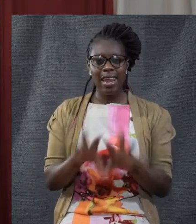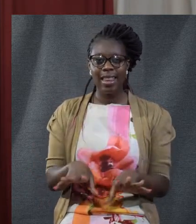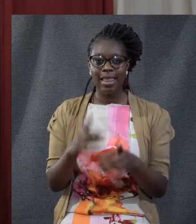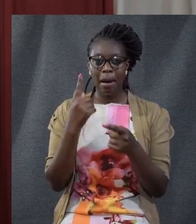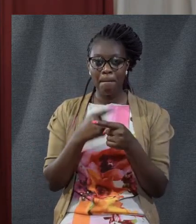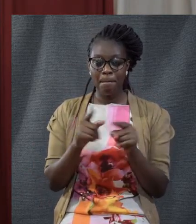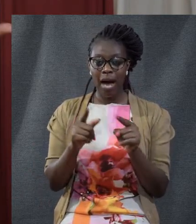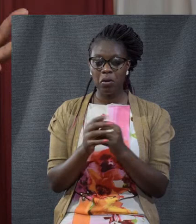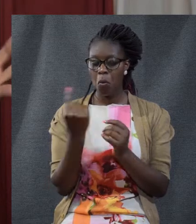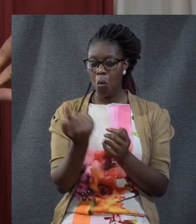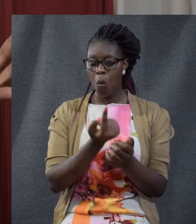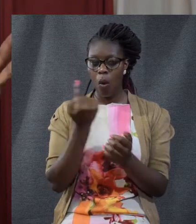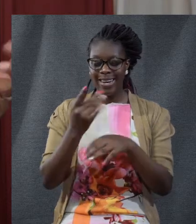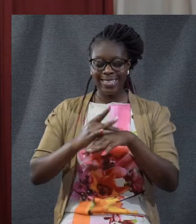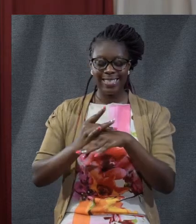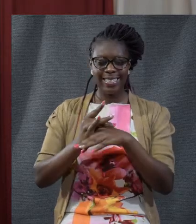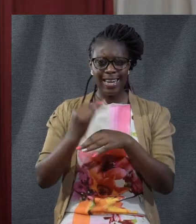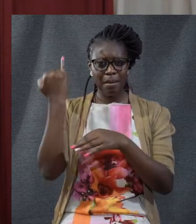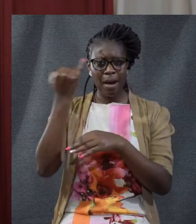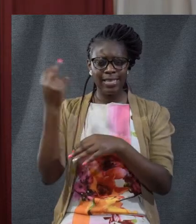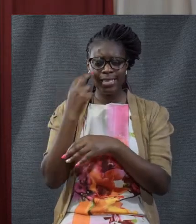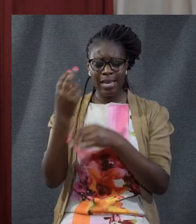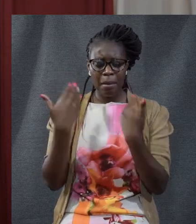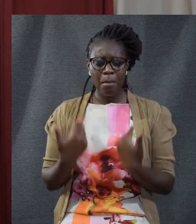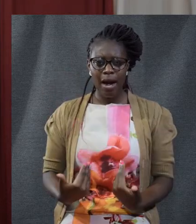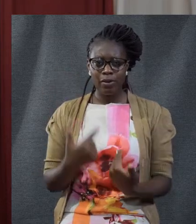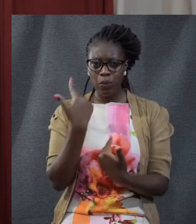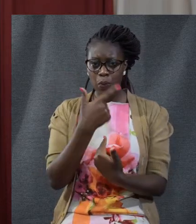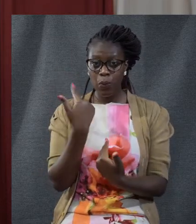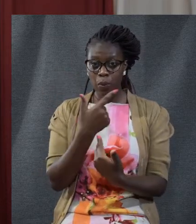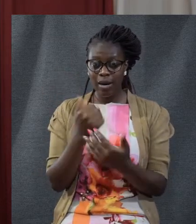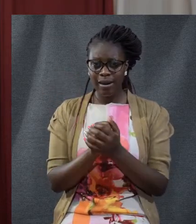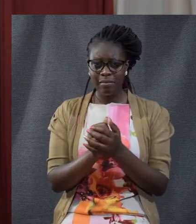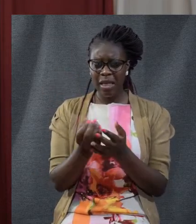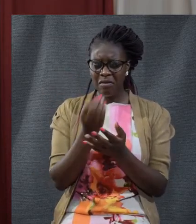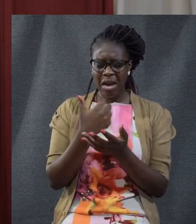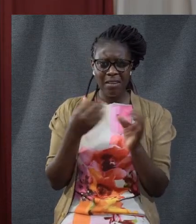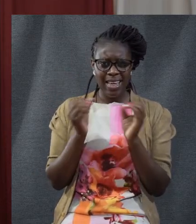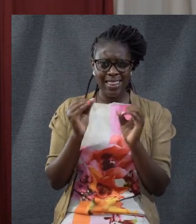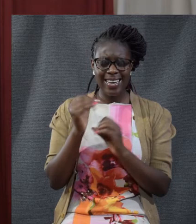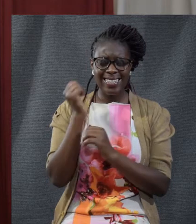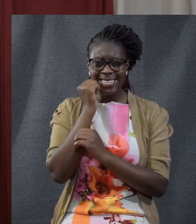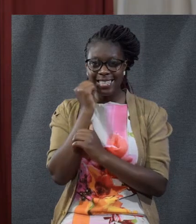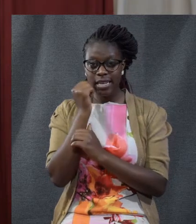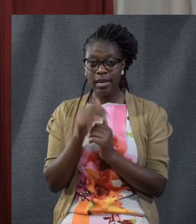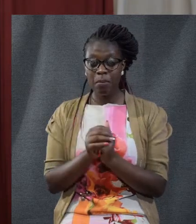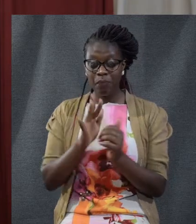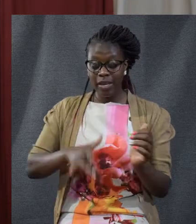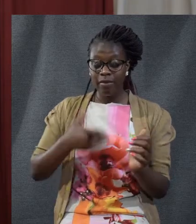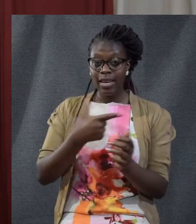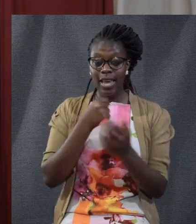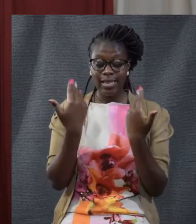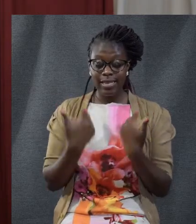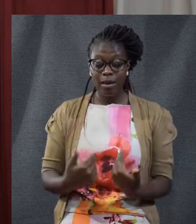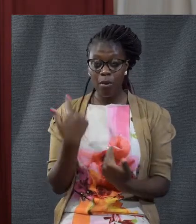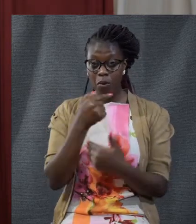but skin and bones. Imagine the way you'd see someone who is dilapidated, someone who is sick and dying. He felt